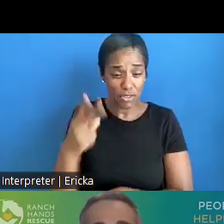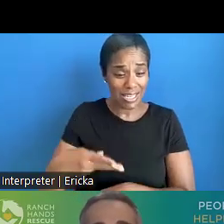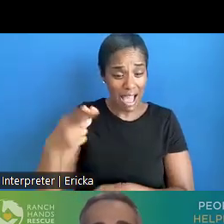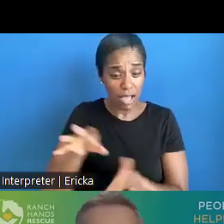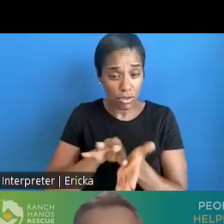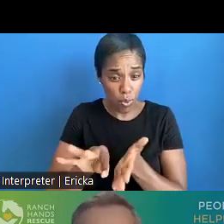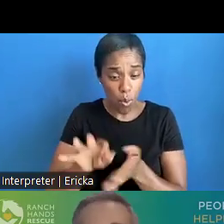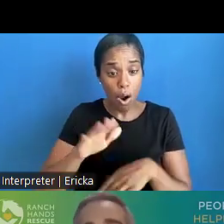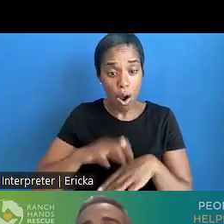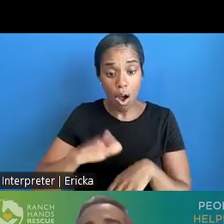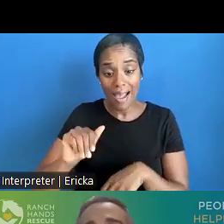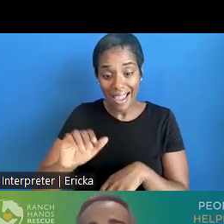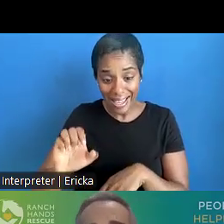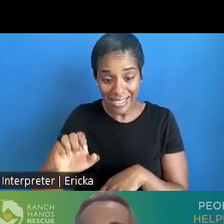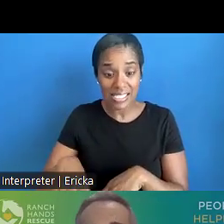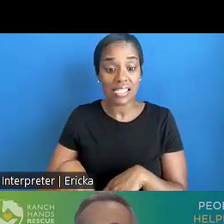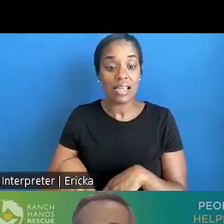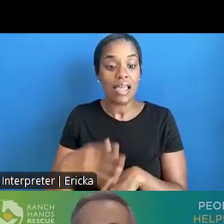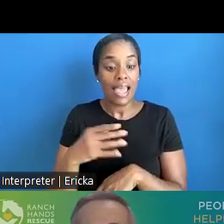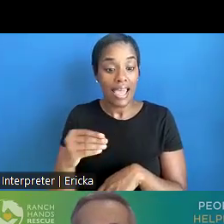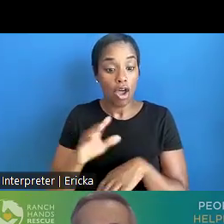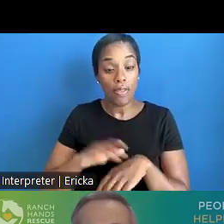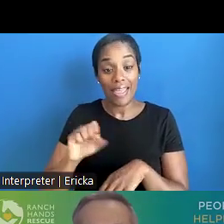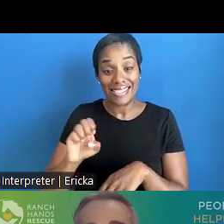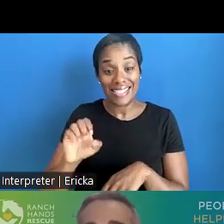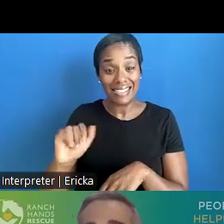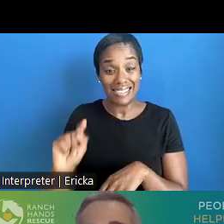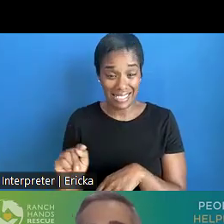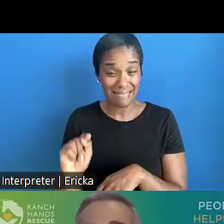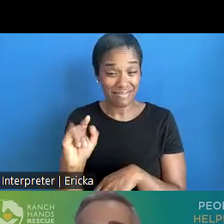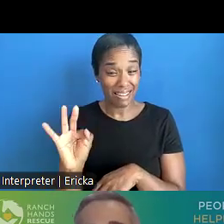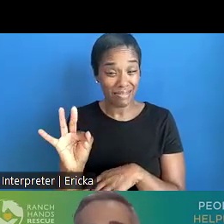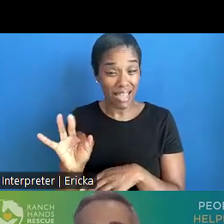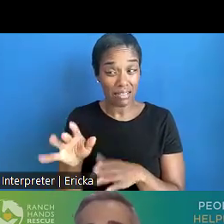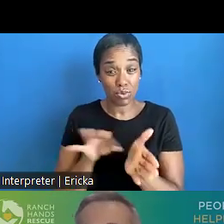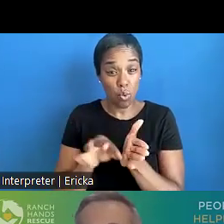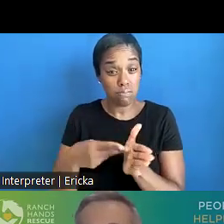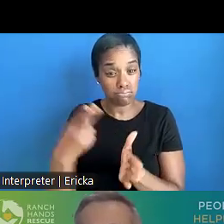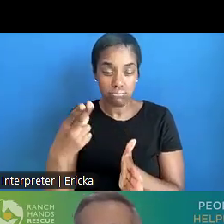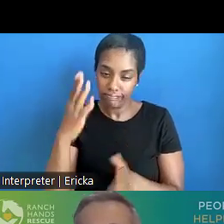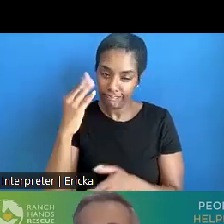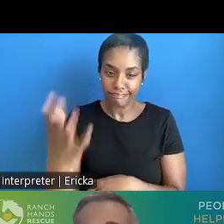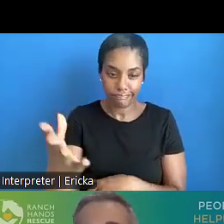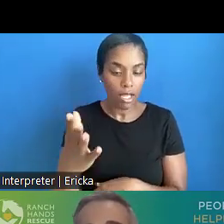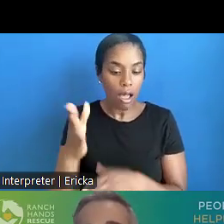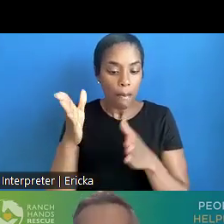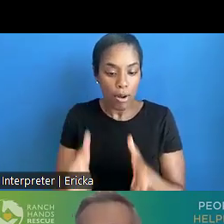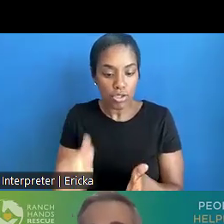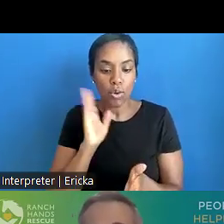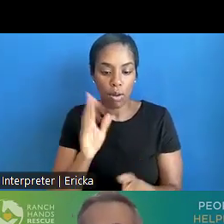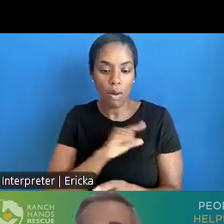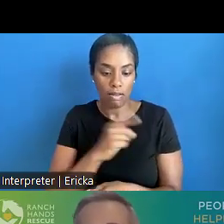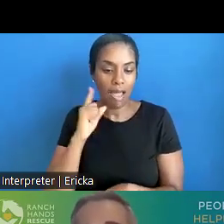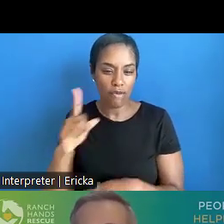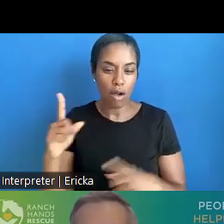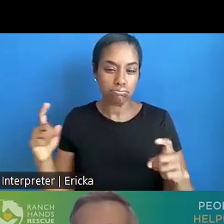can almost guarantee you that individual is going to qualify for complex PTSD. they definitely will